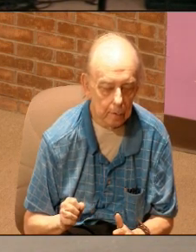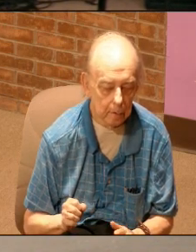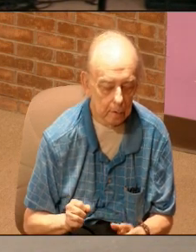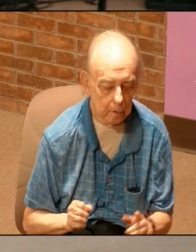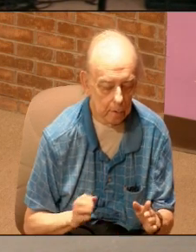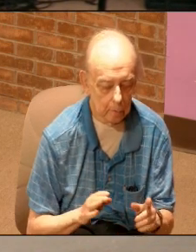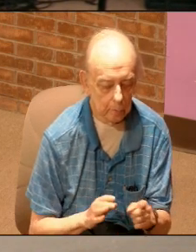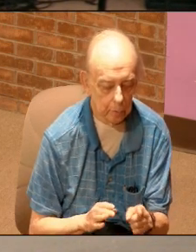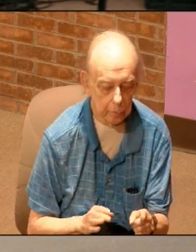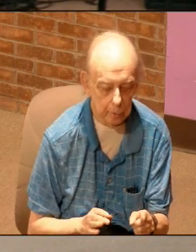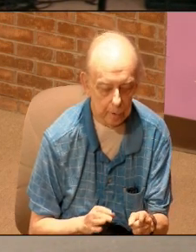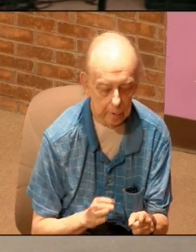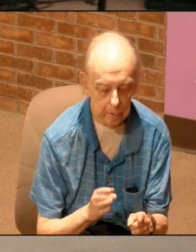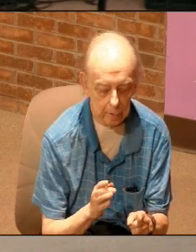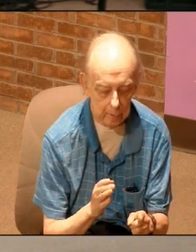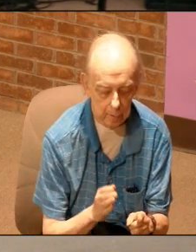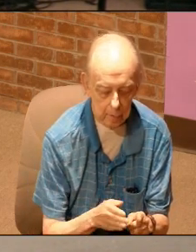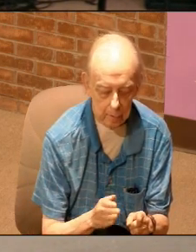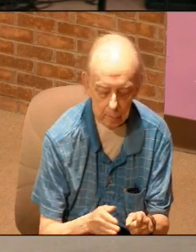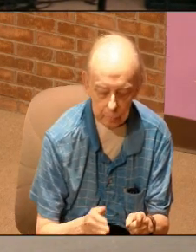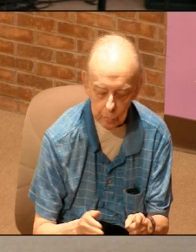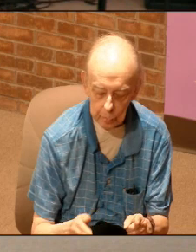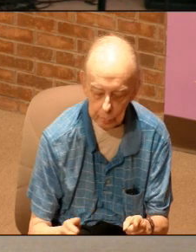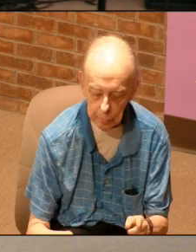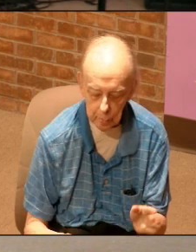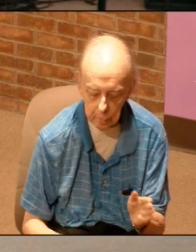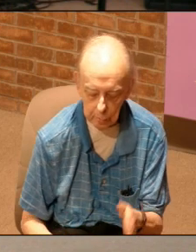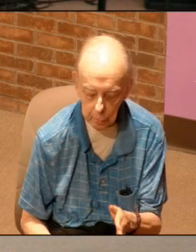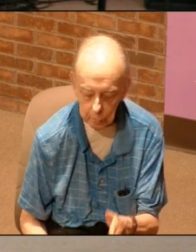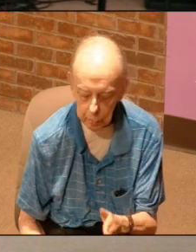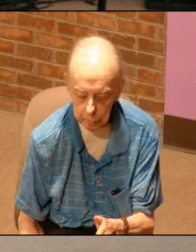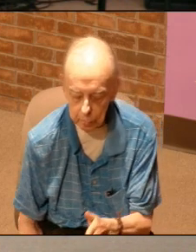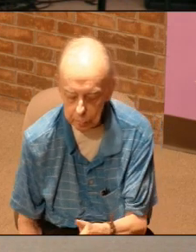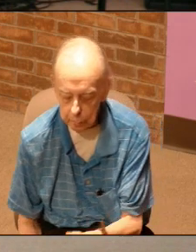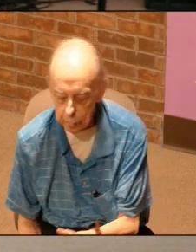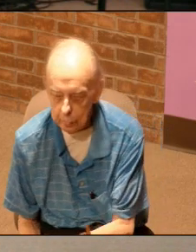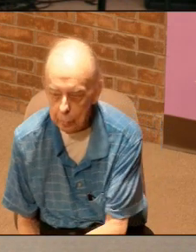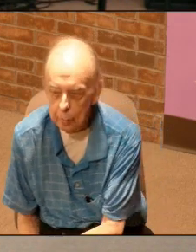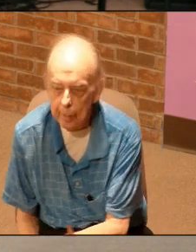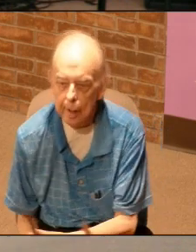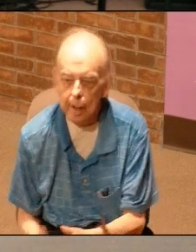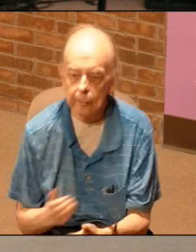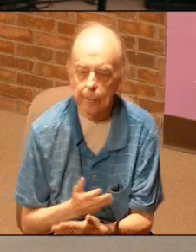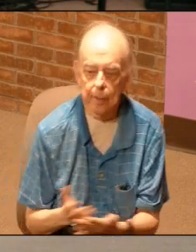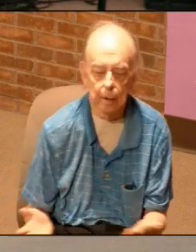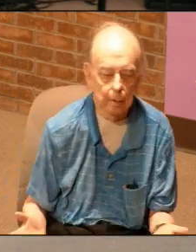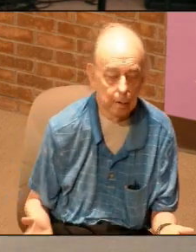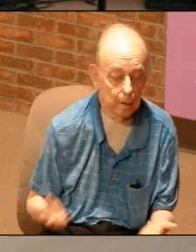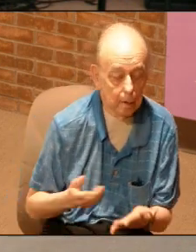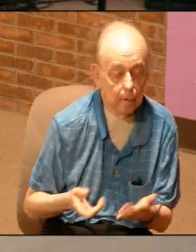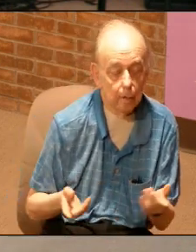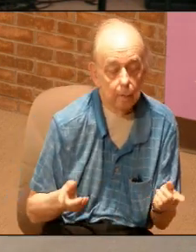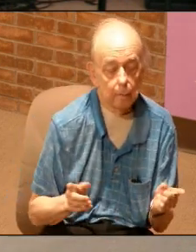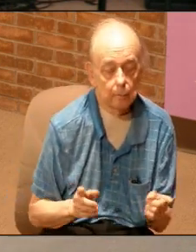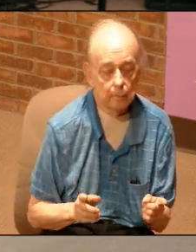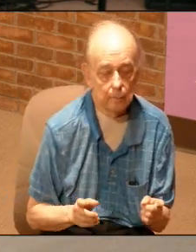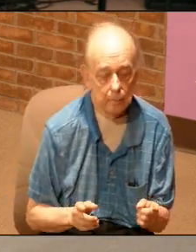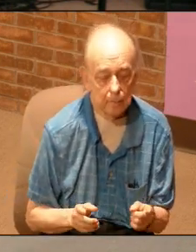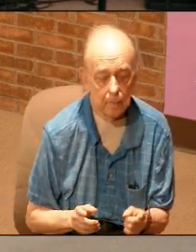pushed one, and knocked over everything. And so what happened